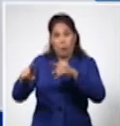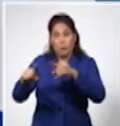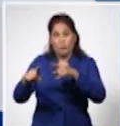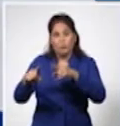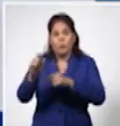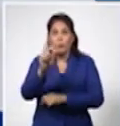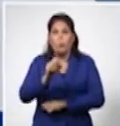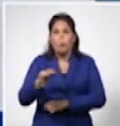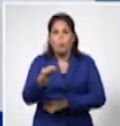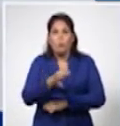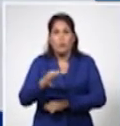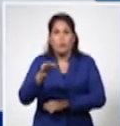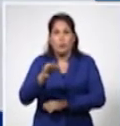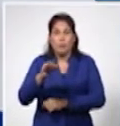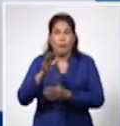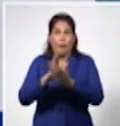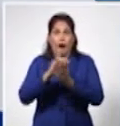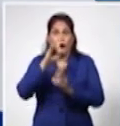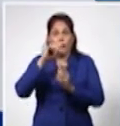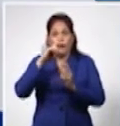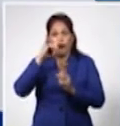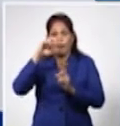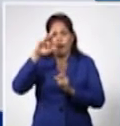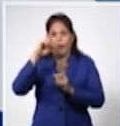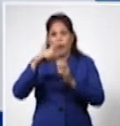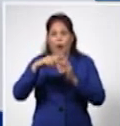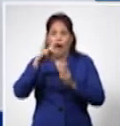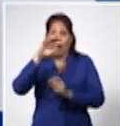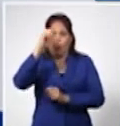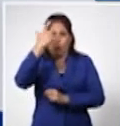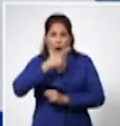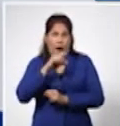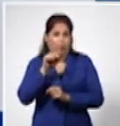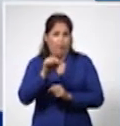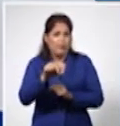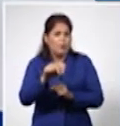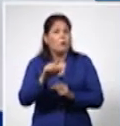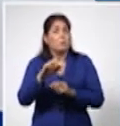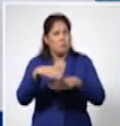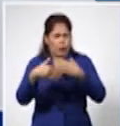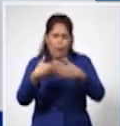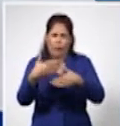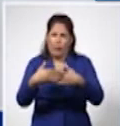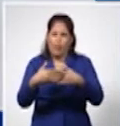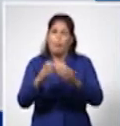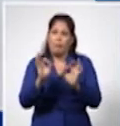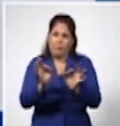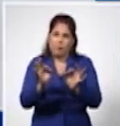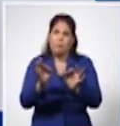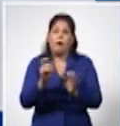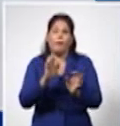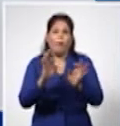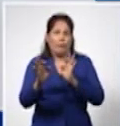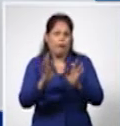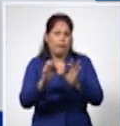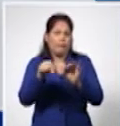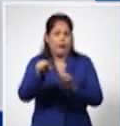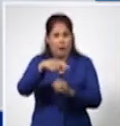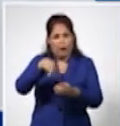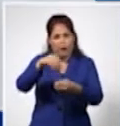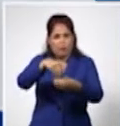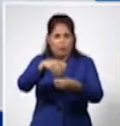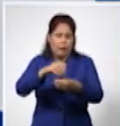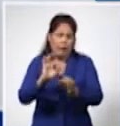1 case was diagnosed from Matanzas yesterday, in the municipality of the same name, the source of